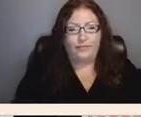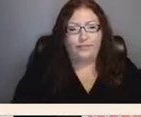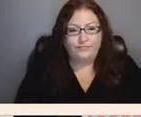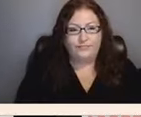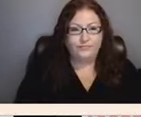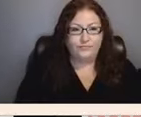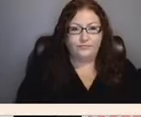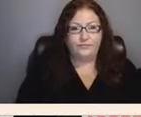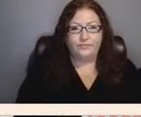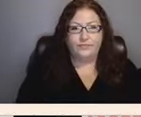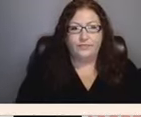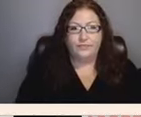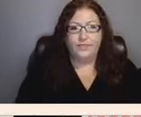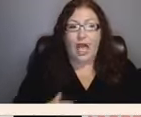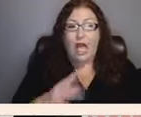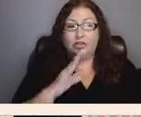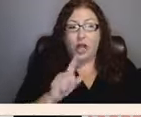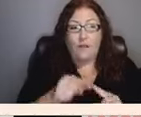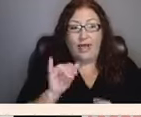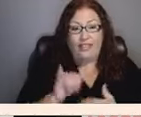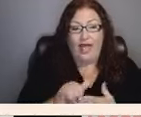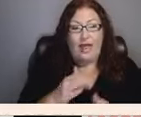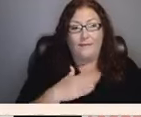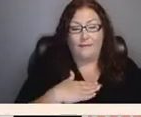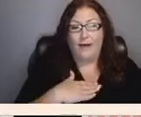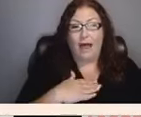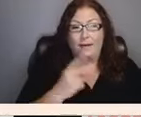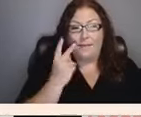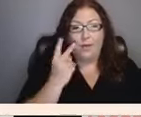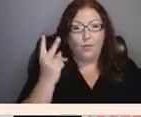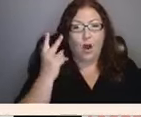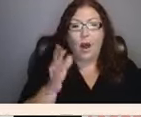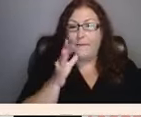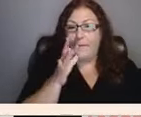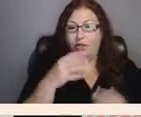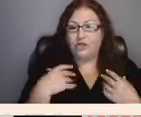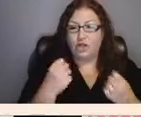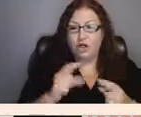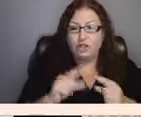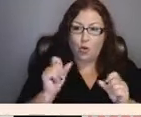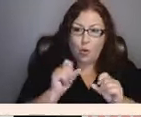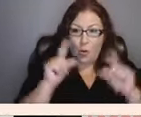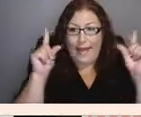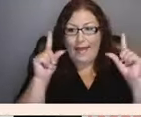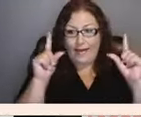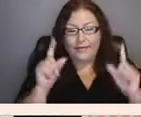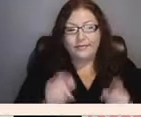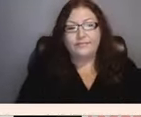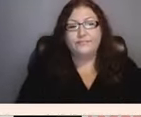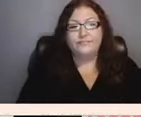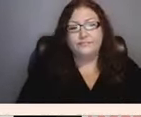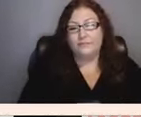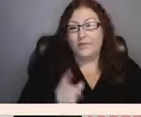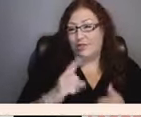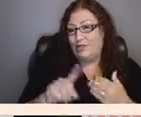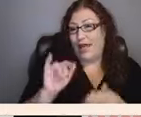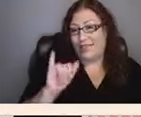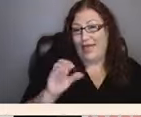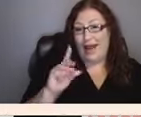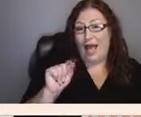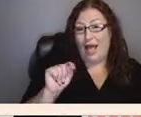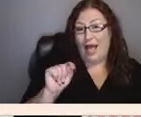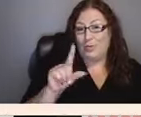I talk about this in my memoir, A Mother's Courage to Awaken. Check it out in October 2020. It'll